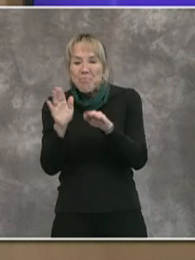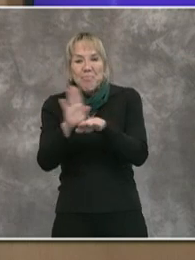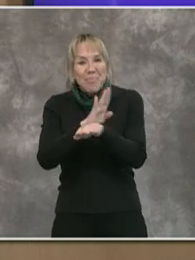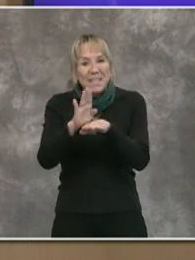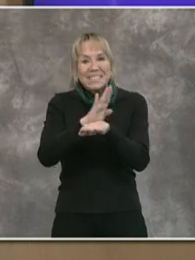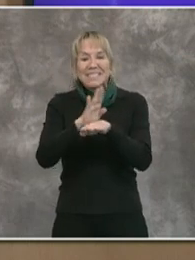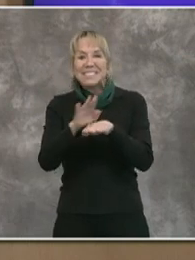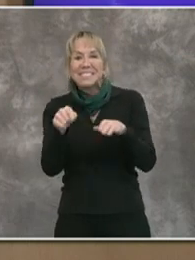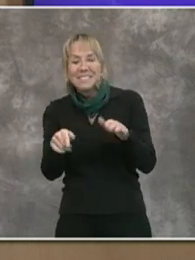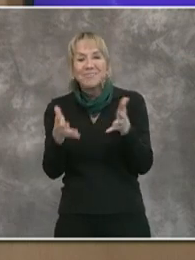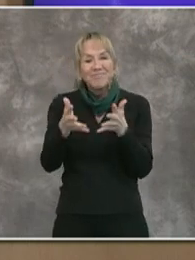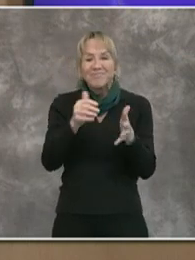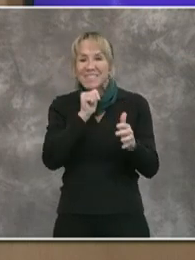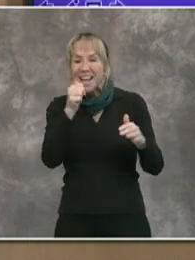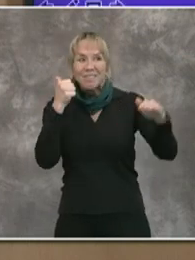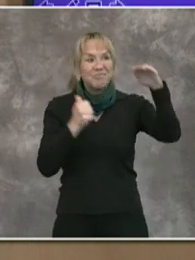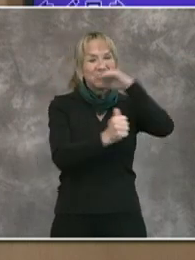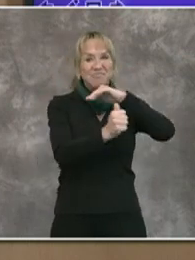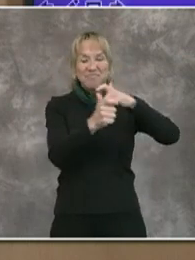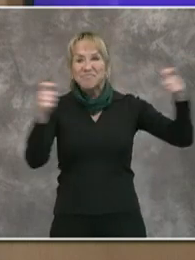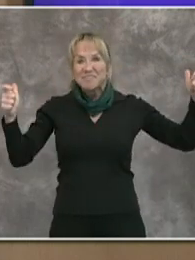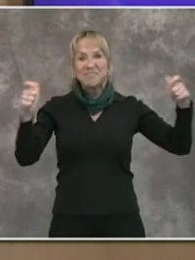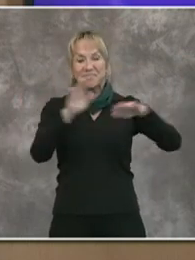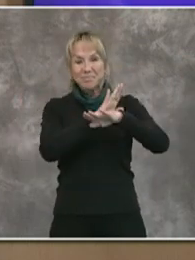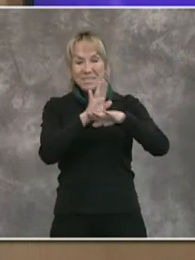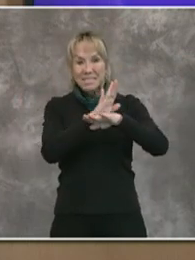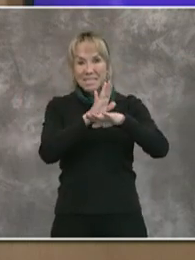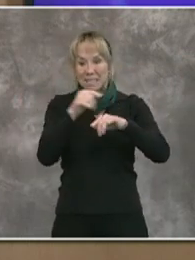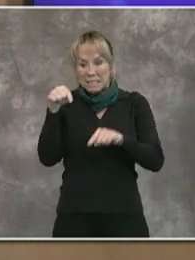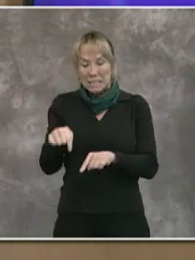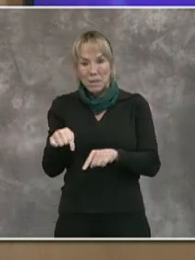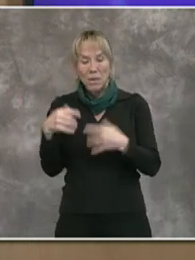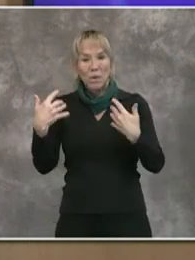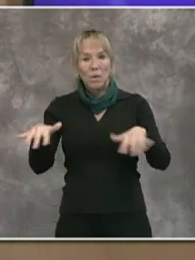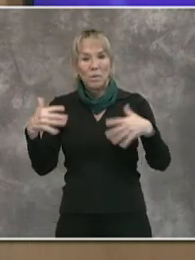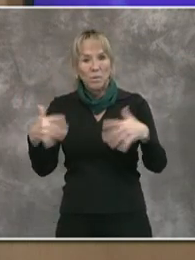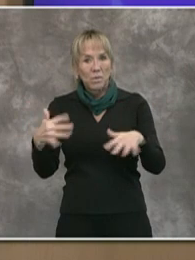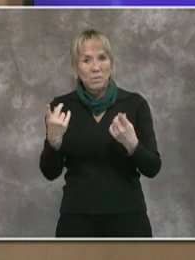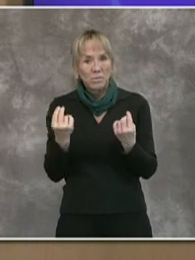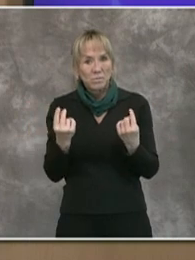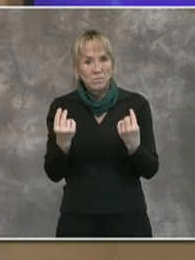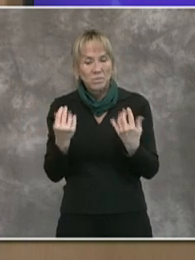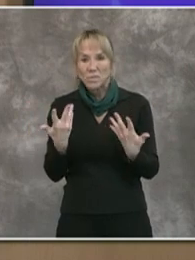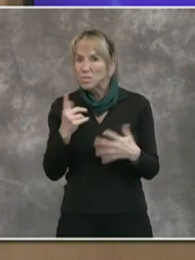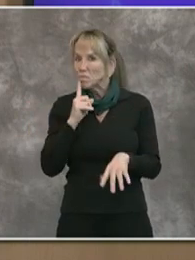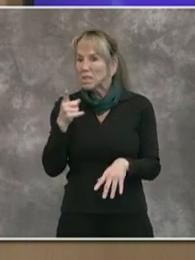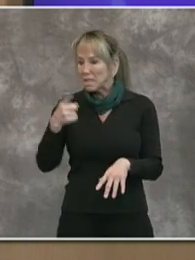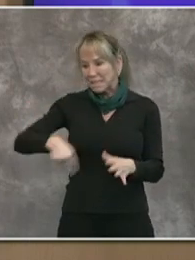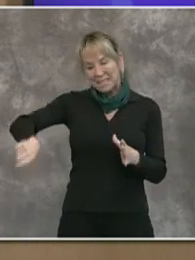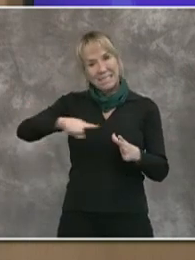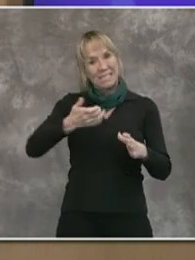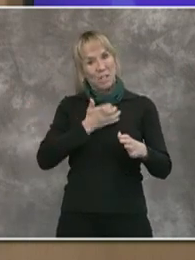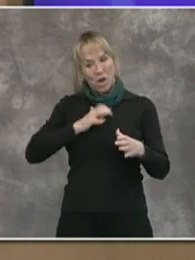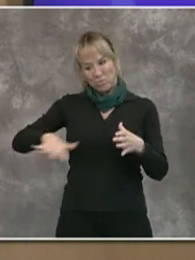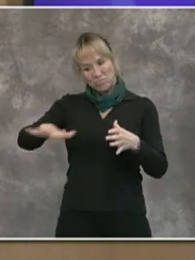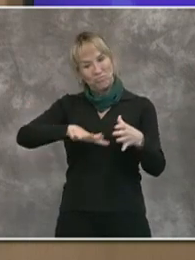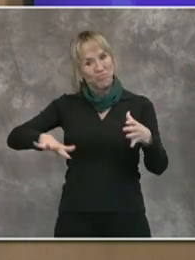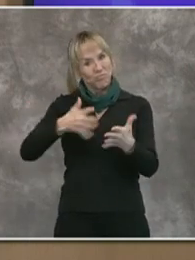and impacts. And that's troublesome because our small businesses are truly the backbone of our local